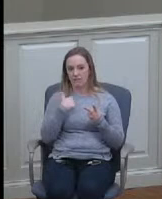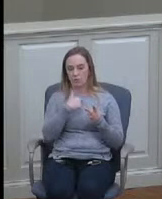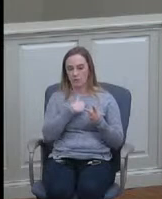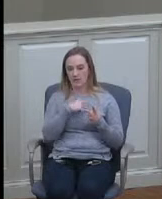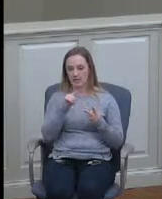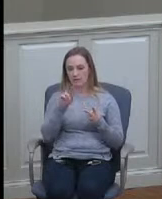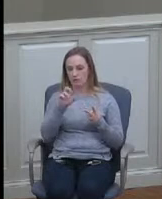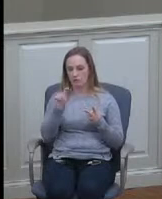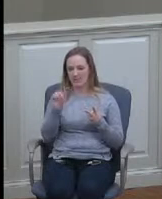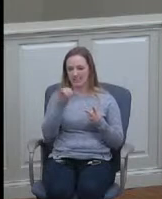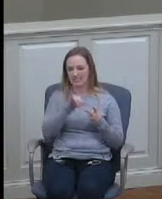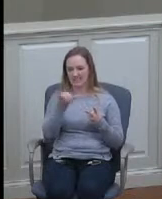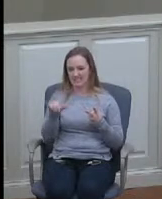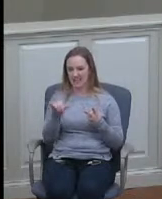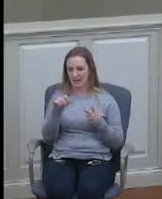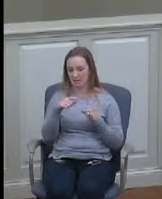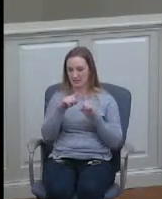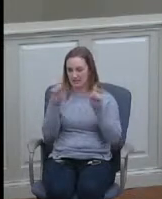process.